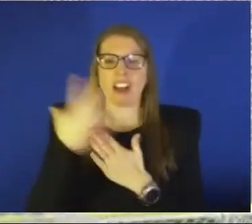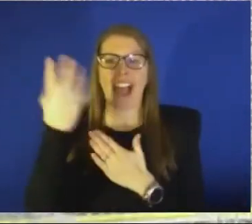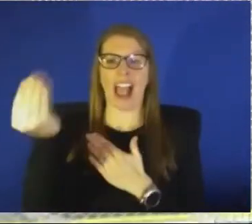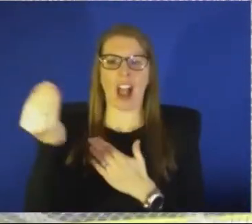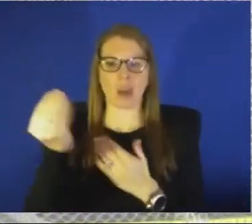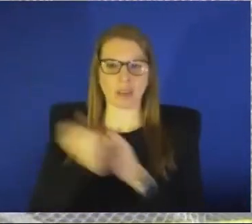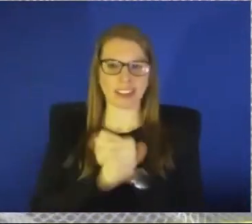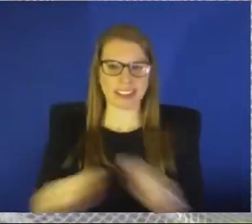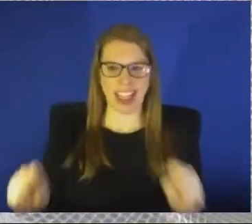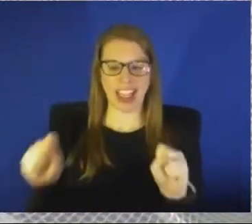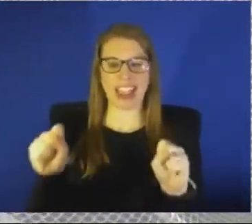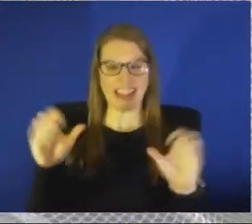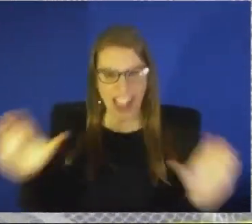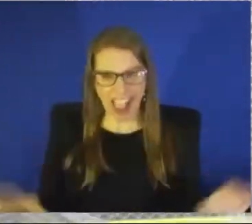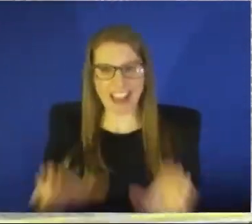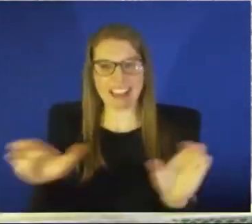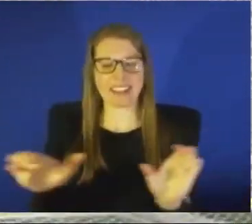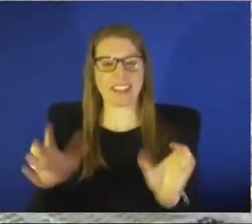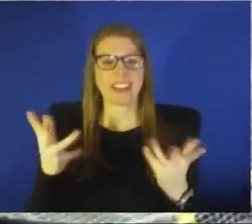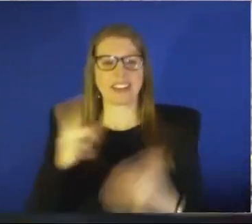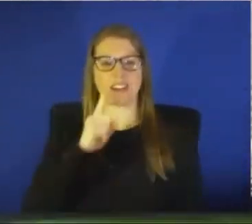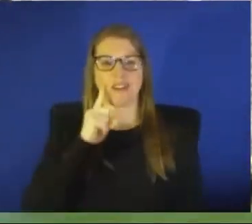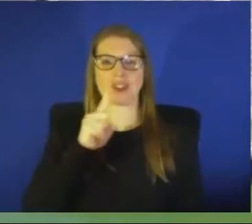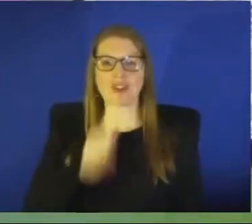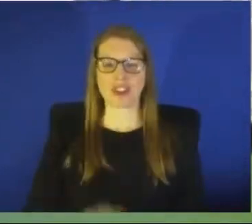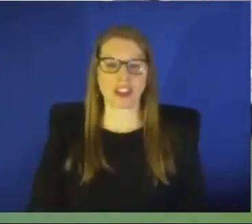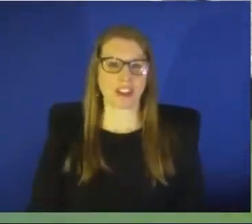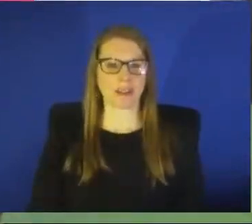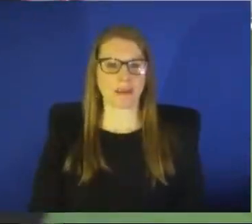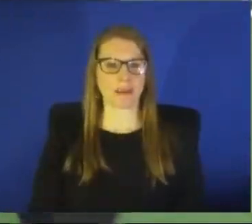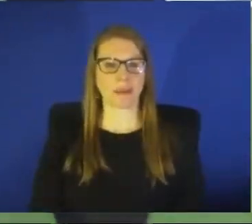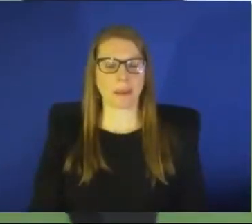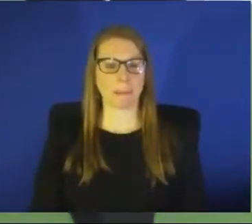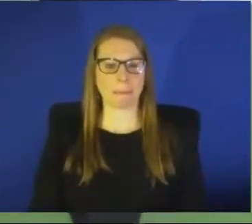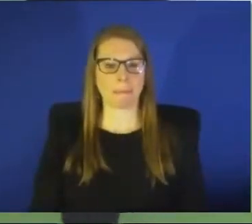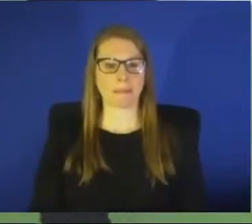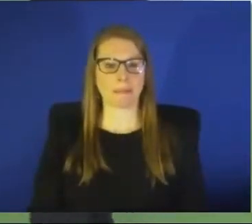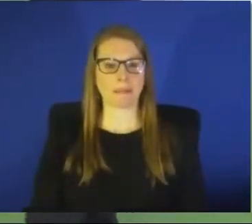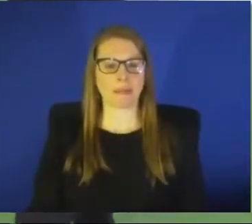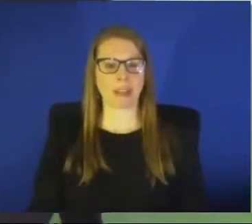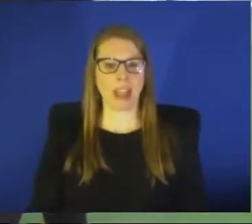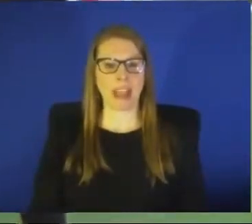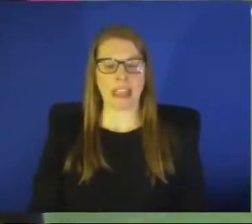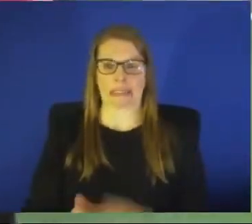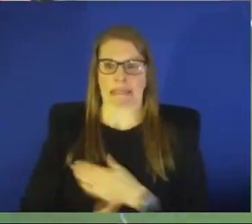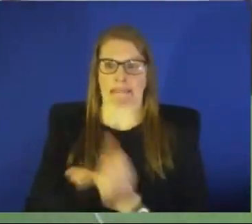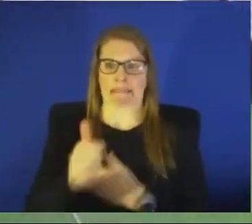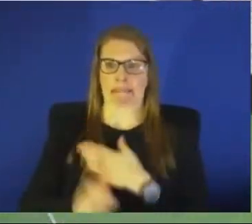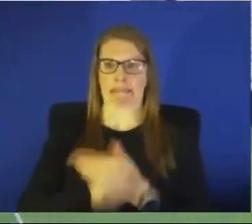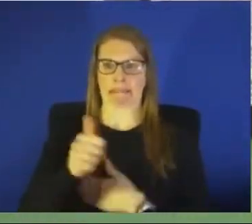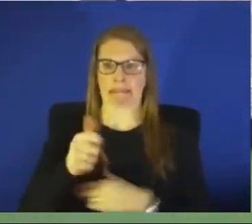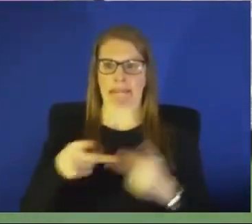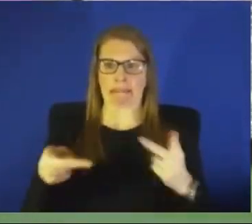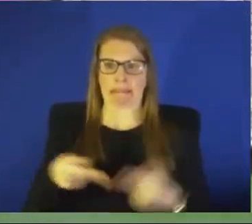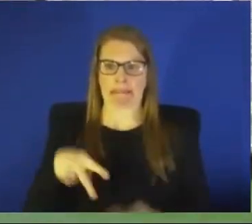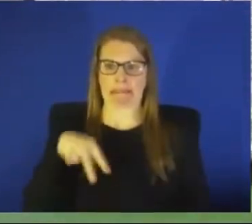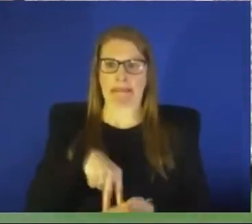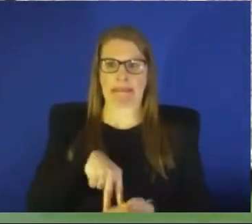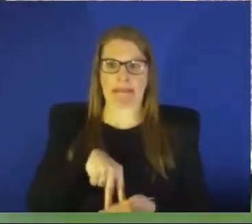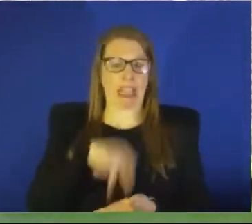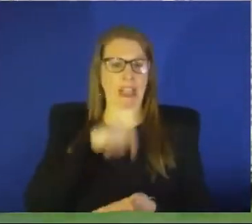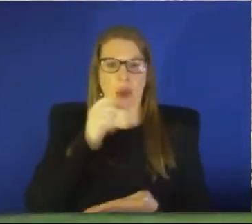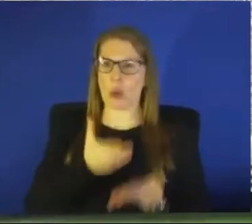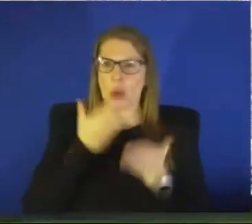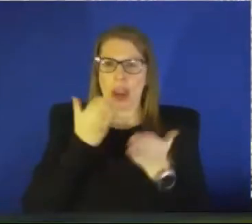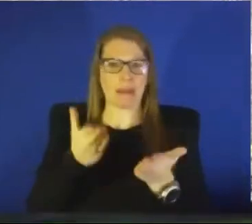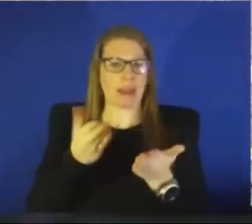active. Yeah, for sure. I might be in the danger zone here. Yeah. I wouldn't recommend standing in this location when you're next to a